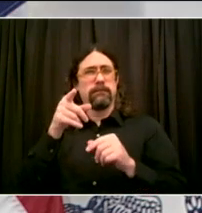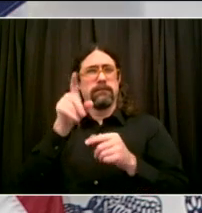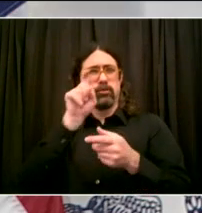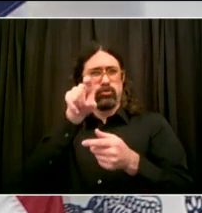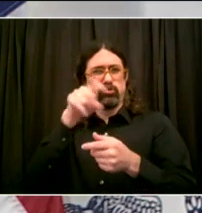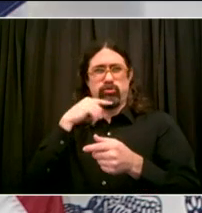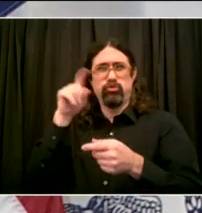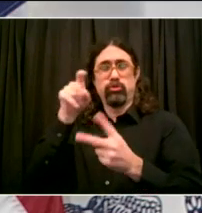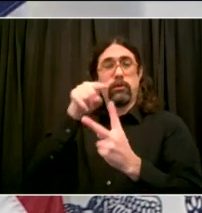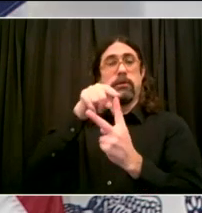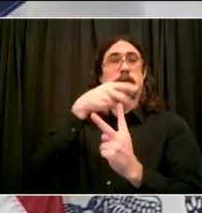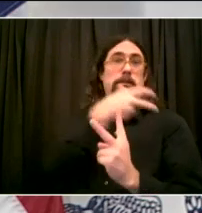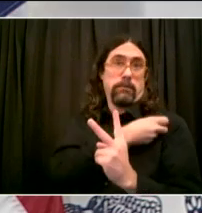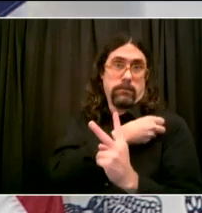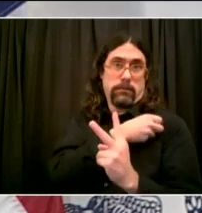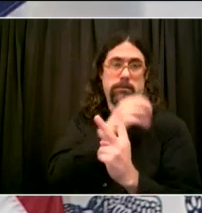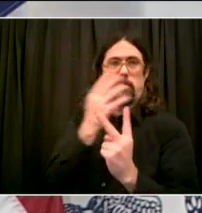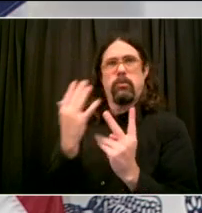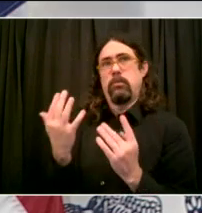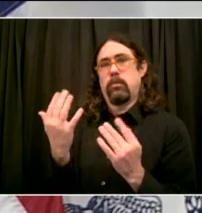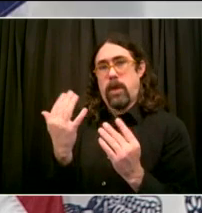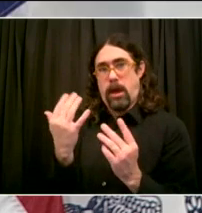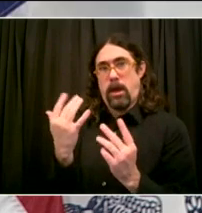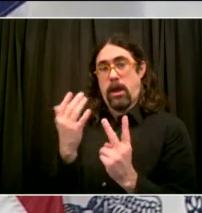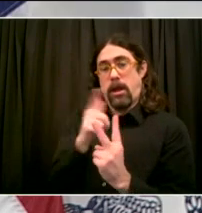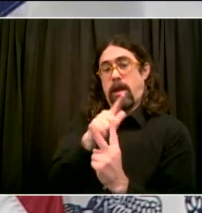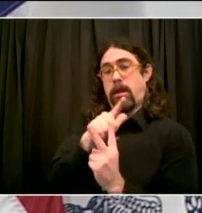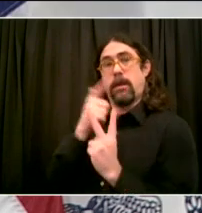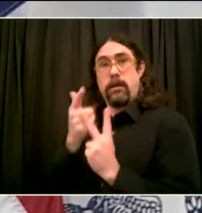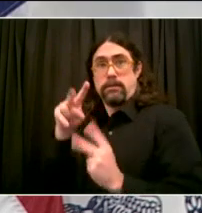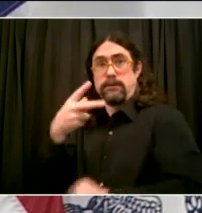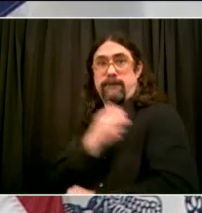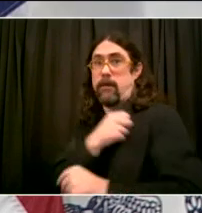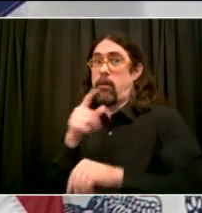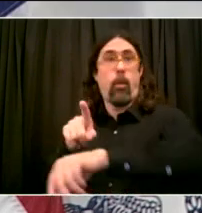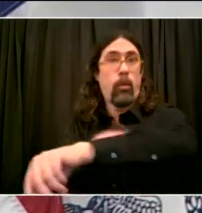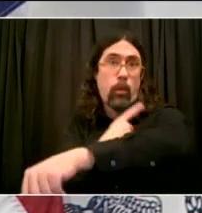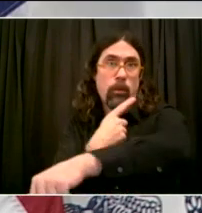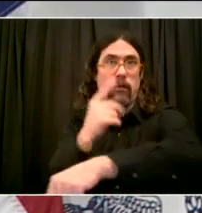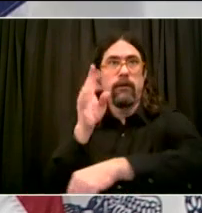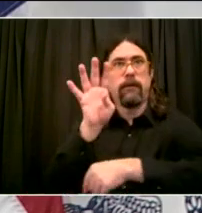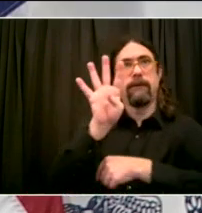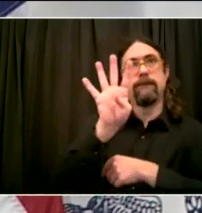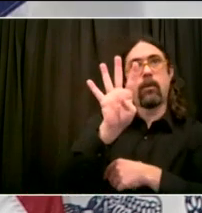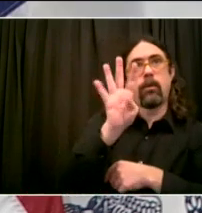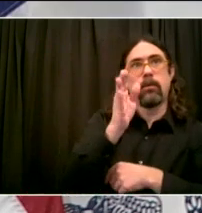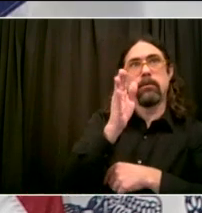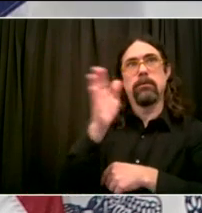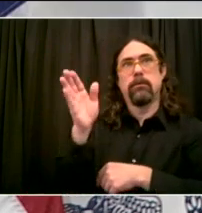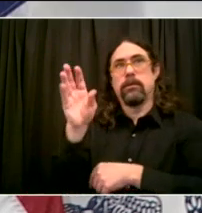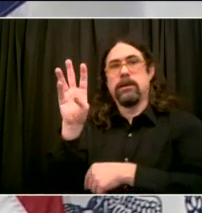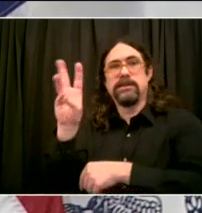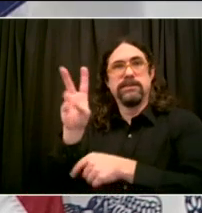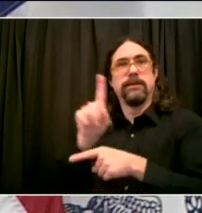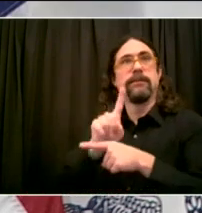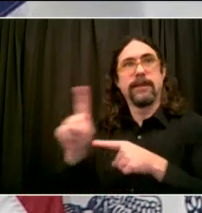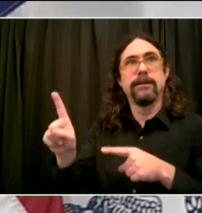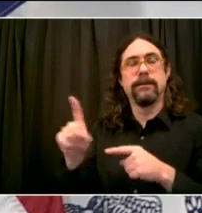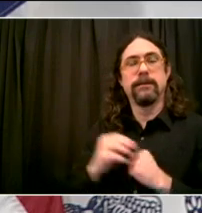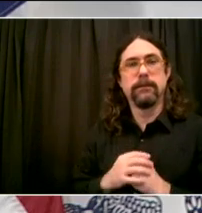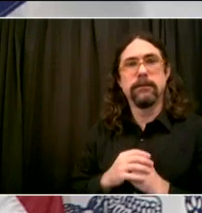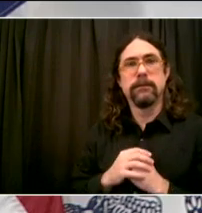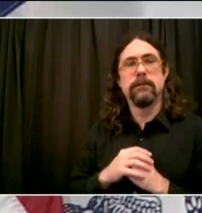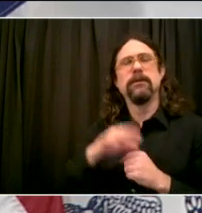category. Now with the alignment of the CDC and the Biden White House's latest advisory, when will you see like a more macro shift so